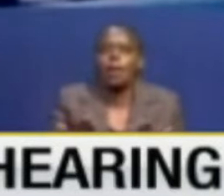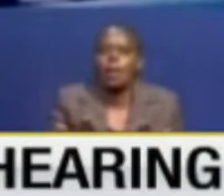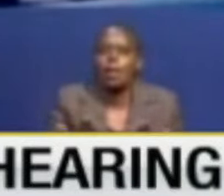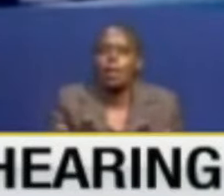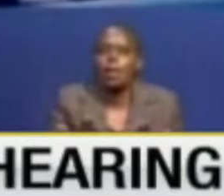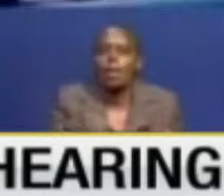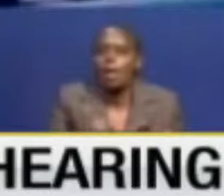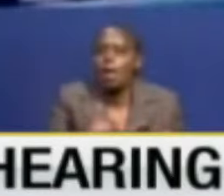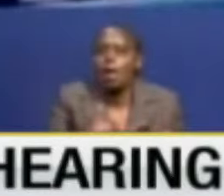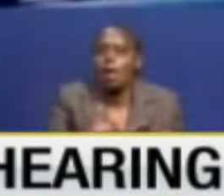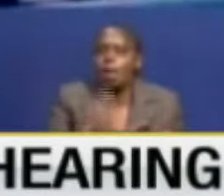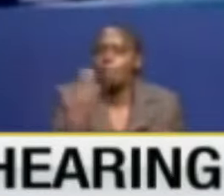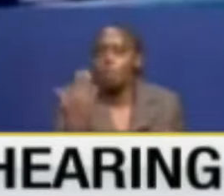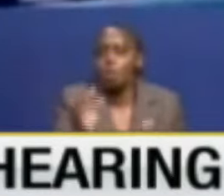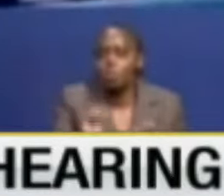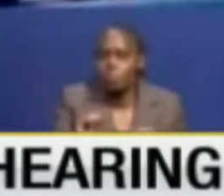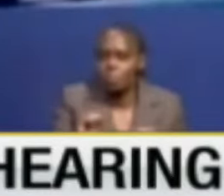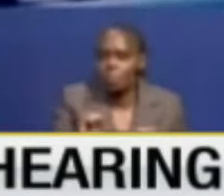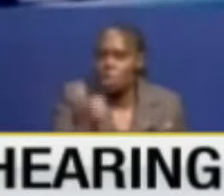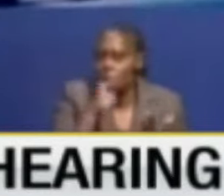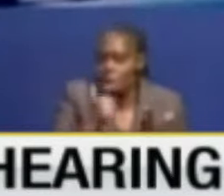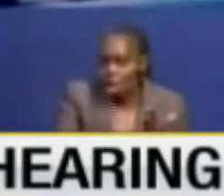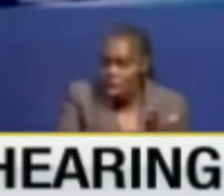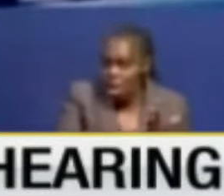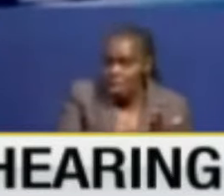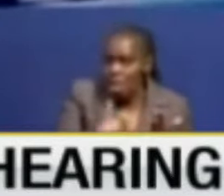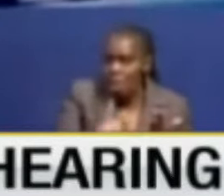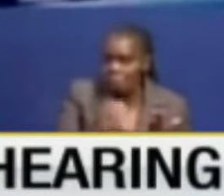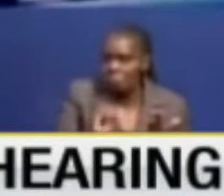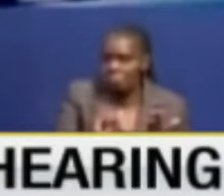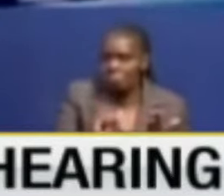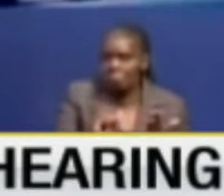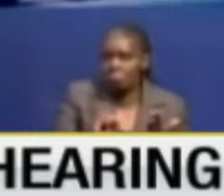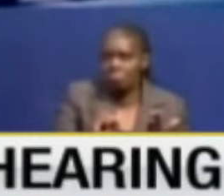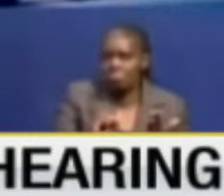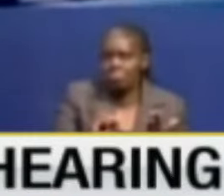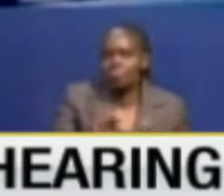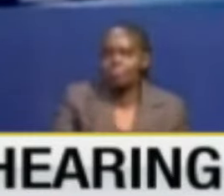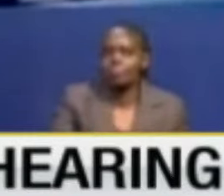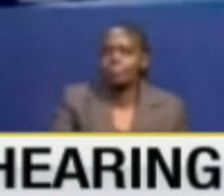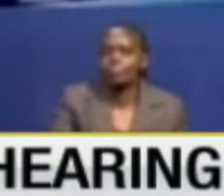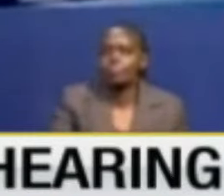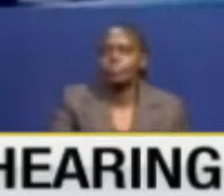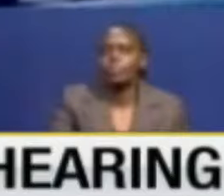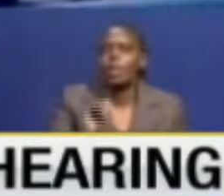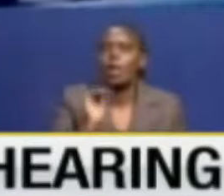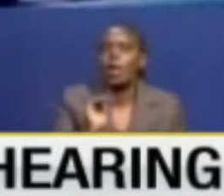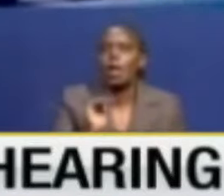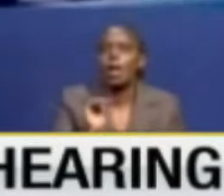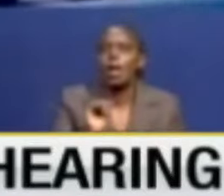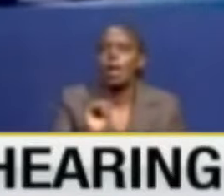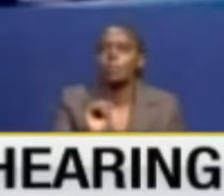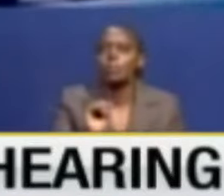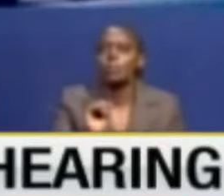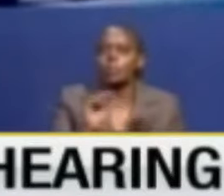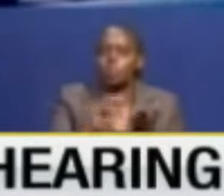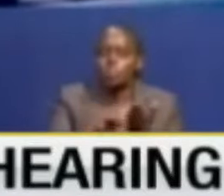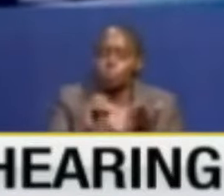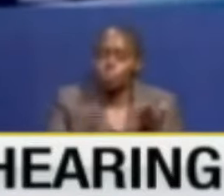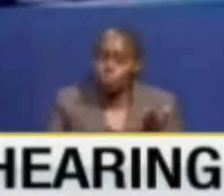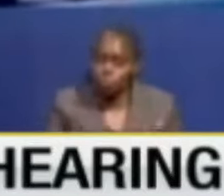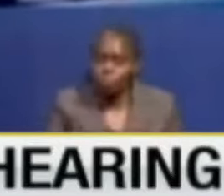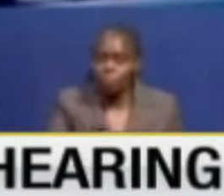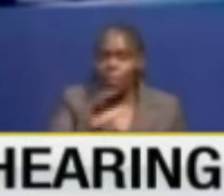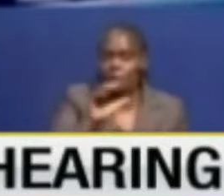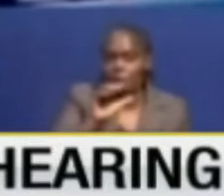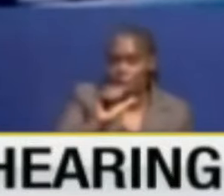no document, letter, or request served upon us. On the request to expunge the